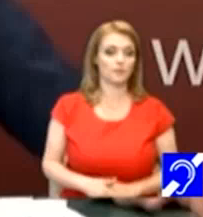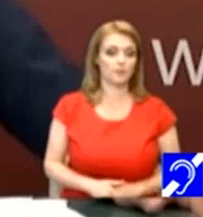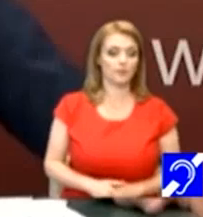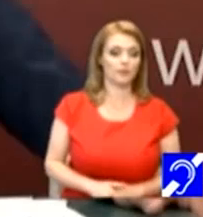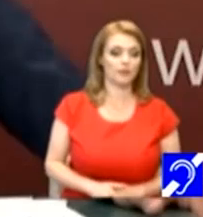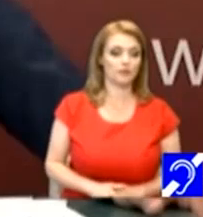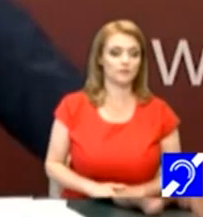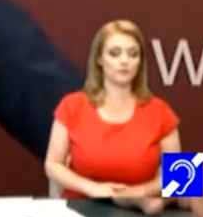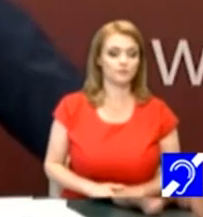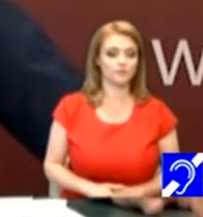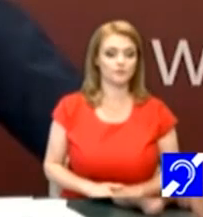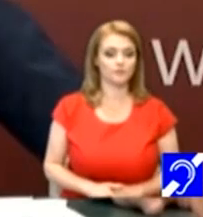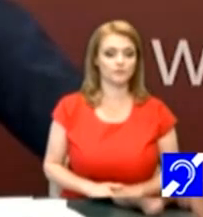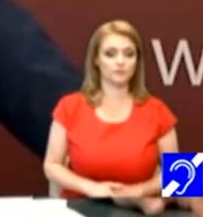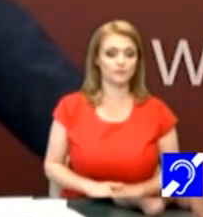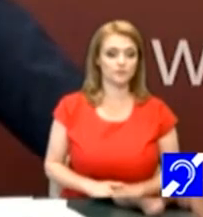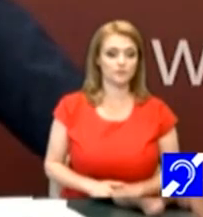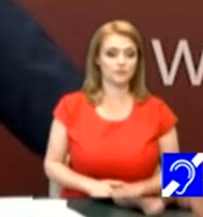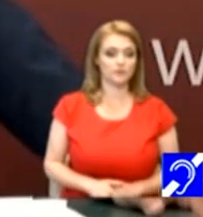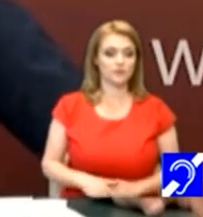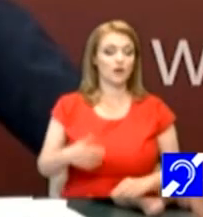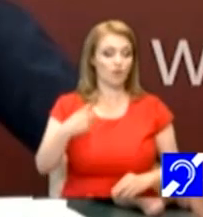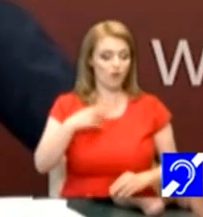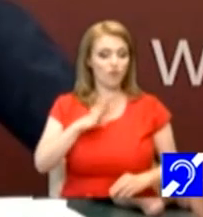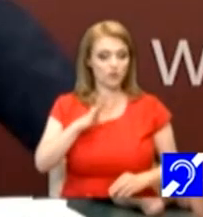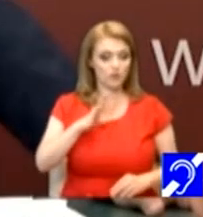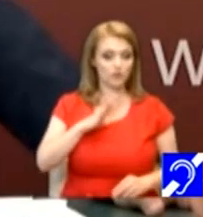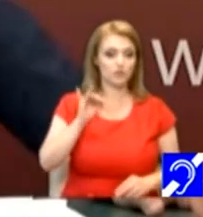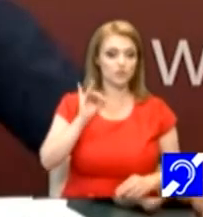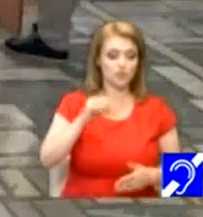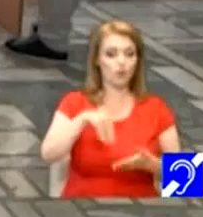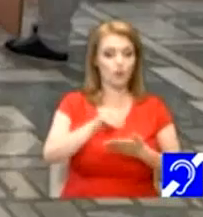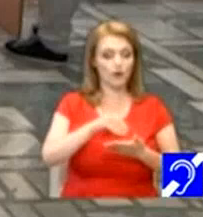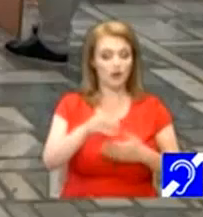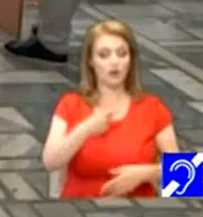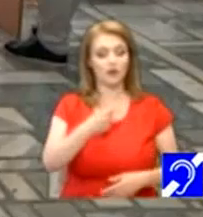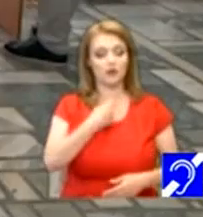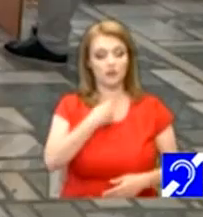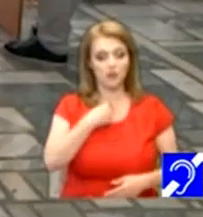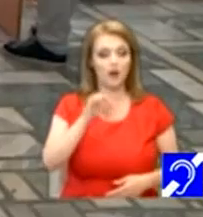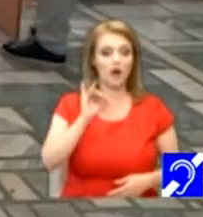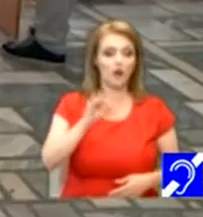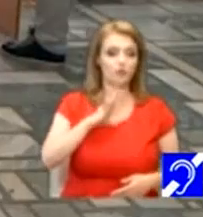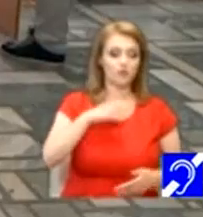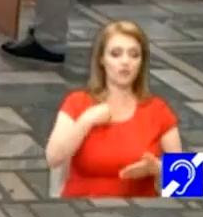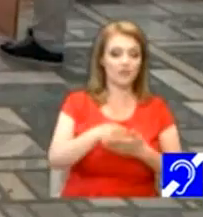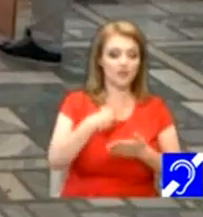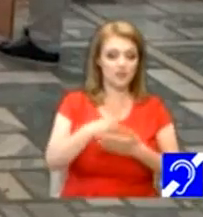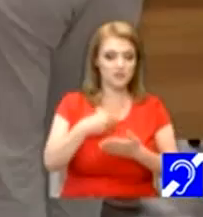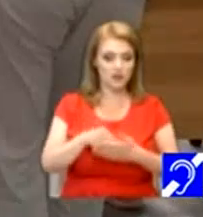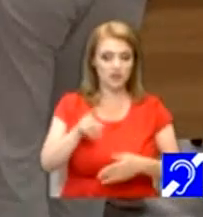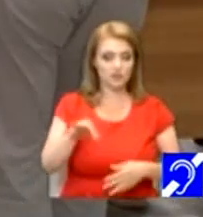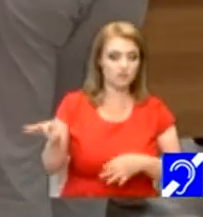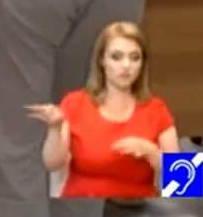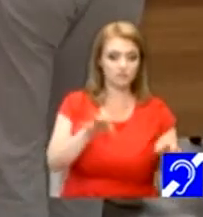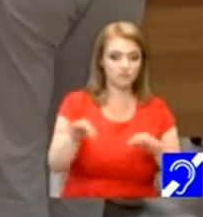of administrative resources, illegal financing and vote buying. Și experții misiunii electorale a francofoniei